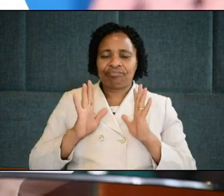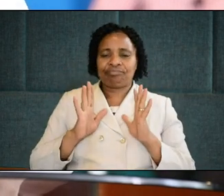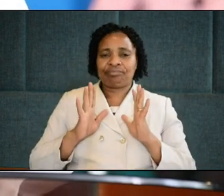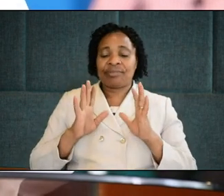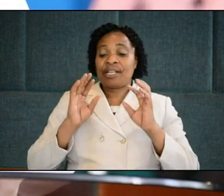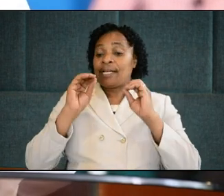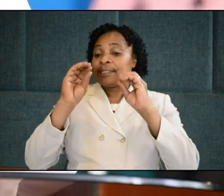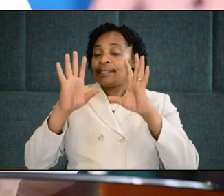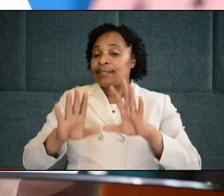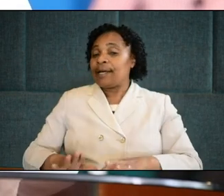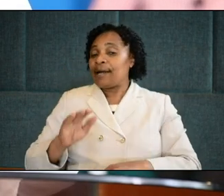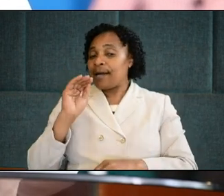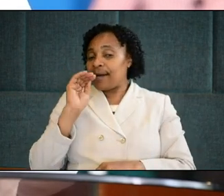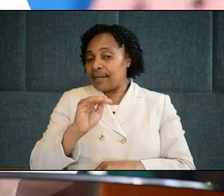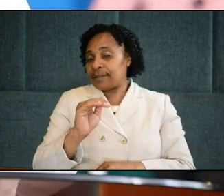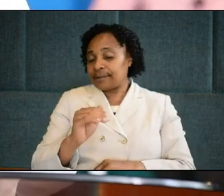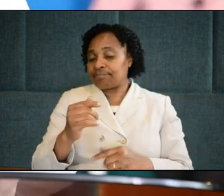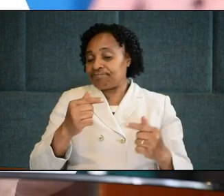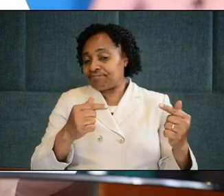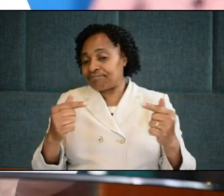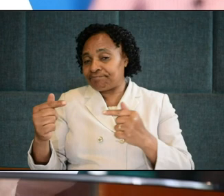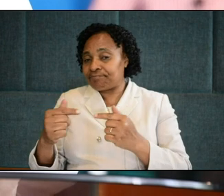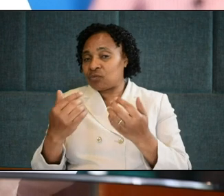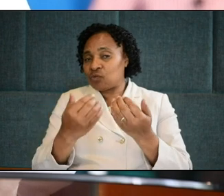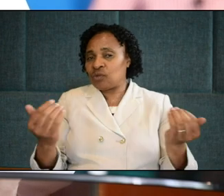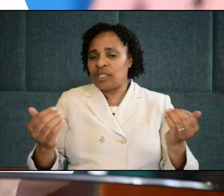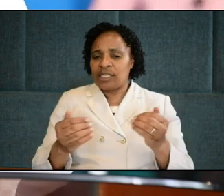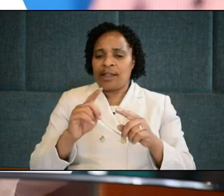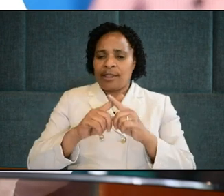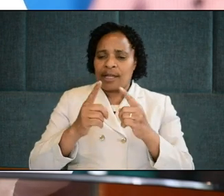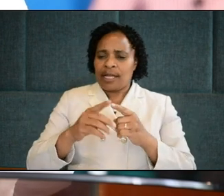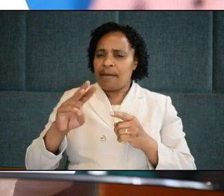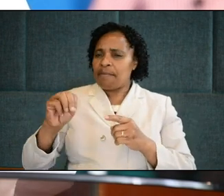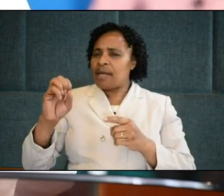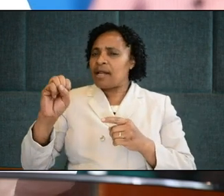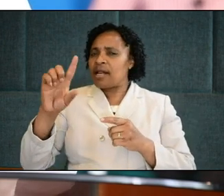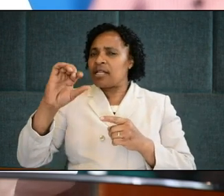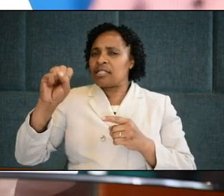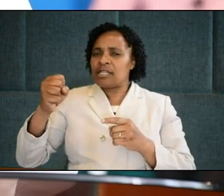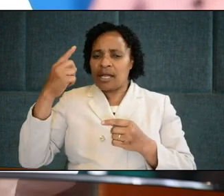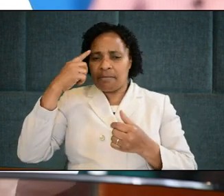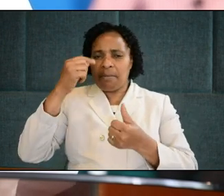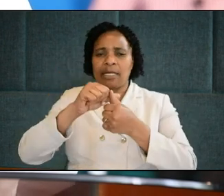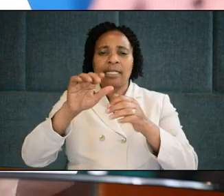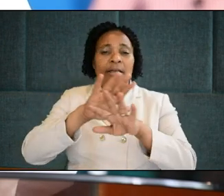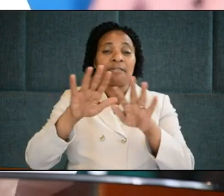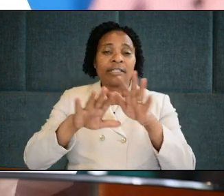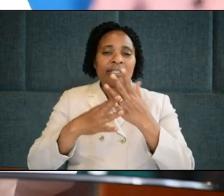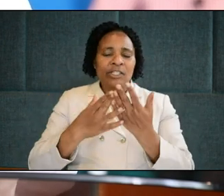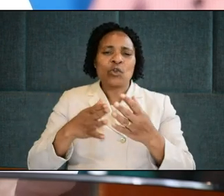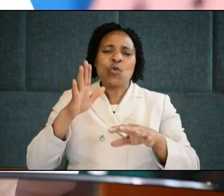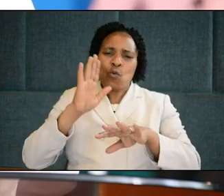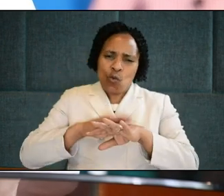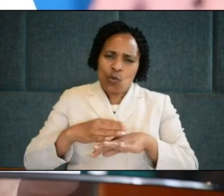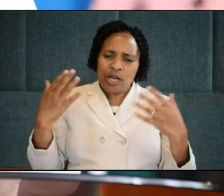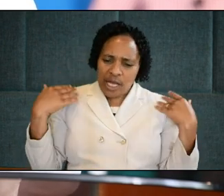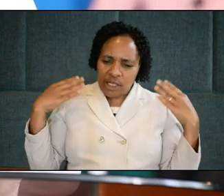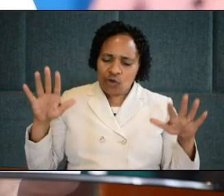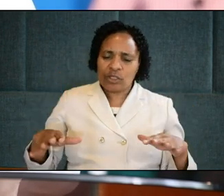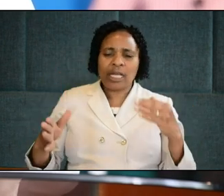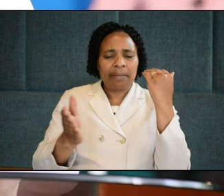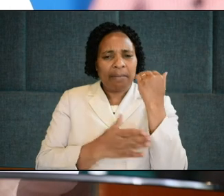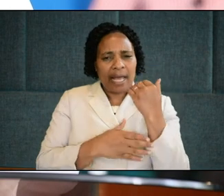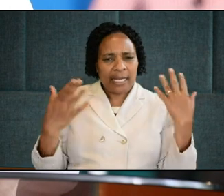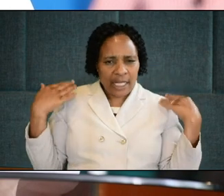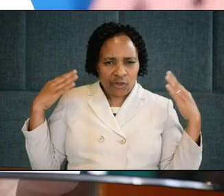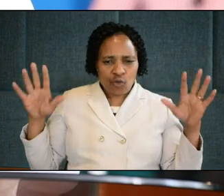The teacher asked the quarreling children, and Melissa remembered her dream. Good angels and bad angels were fighting